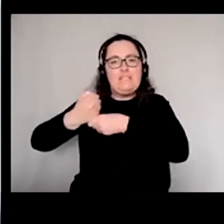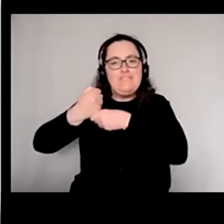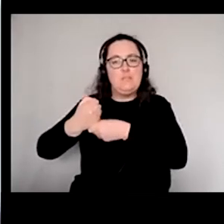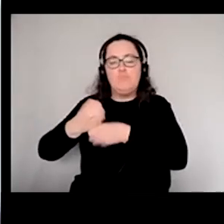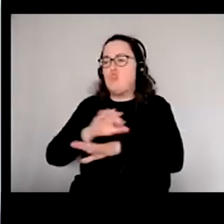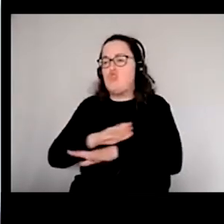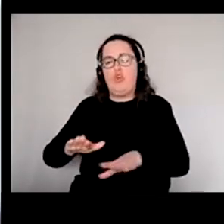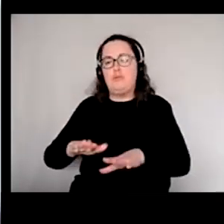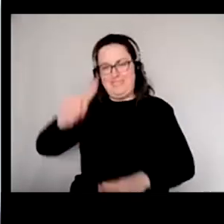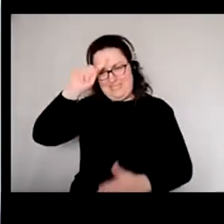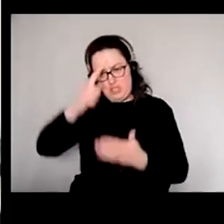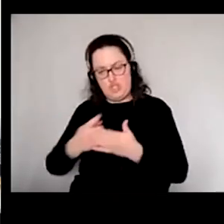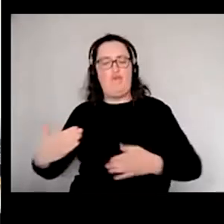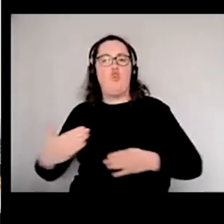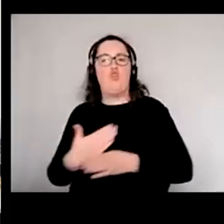career decision.